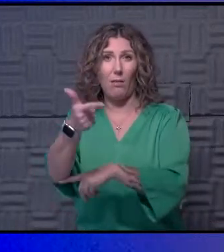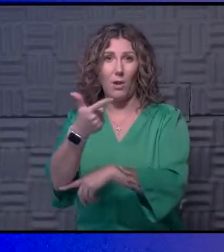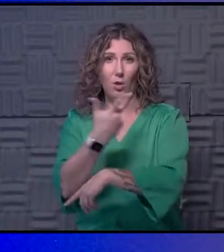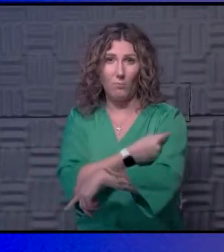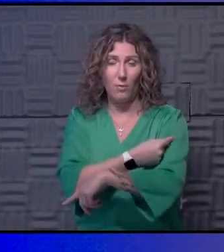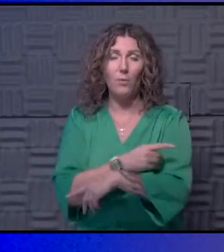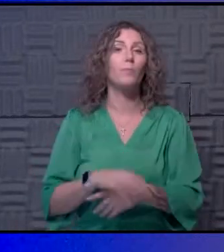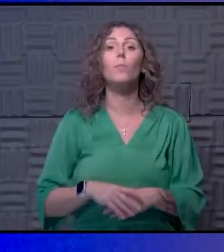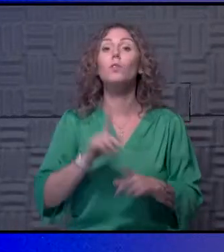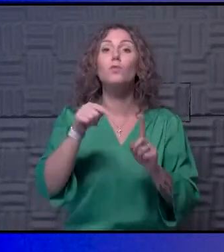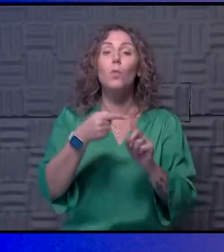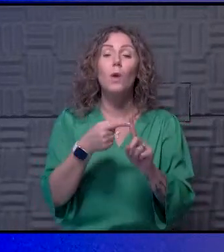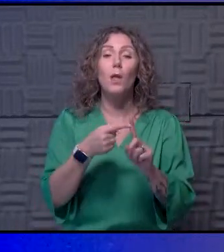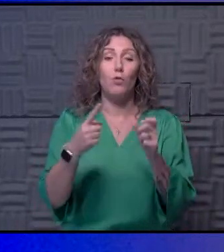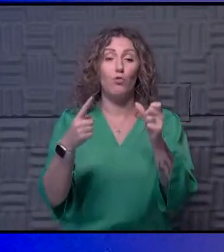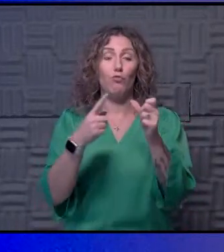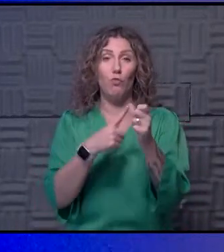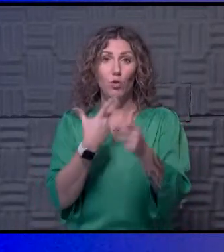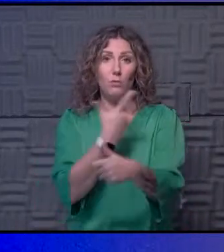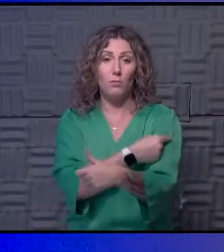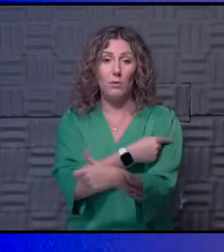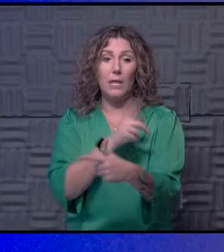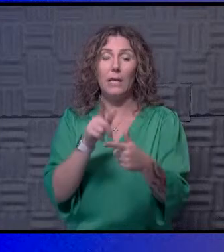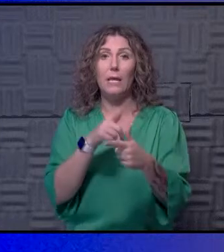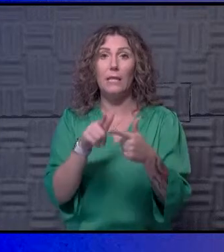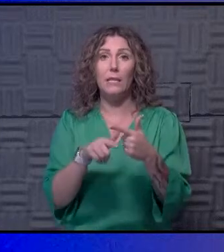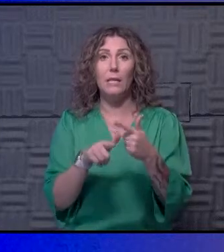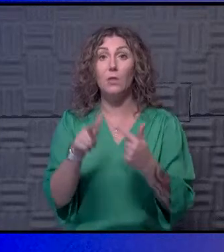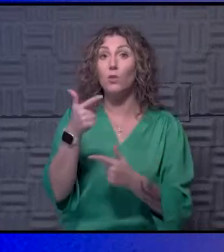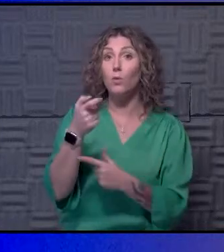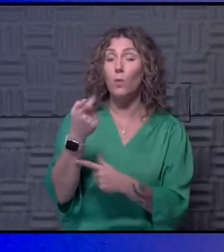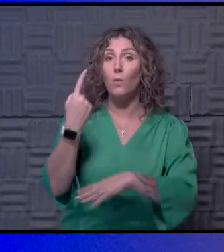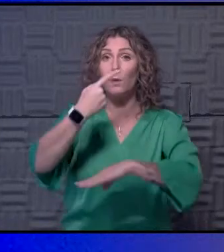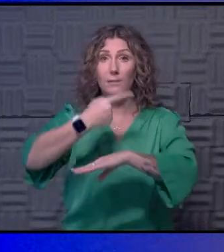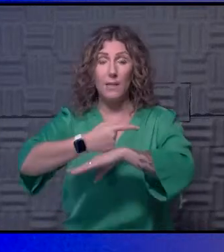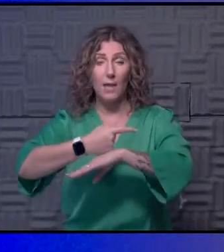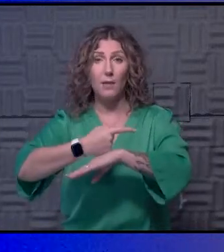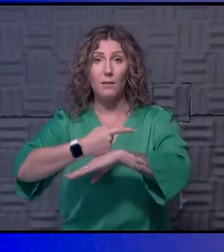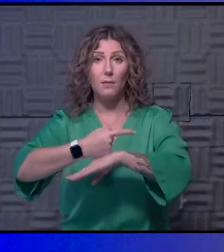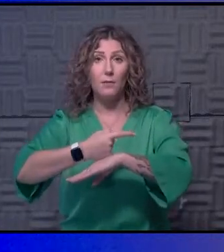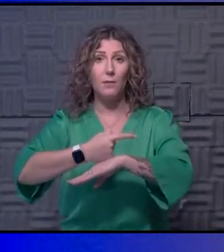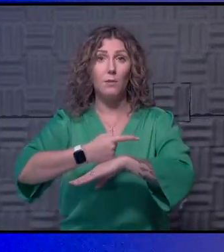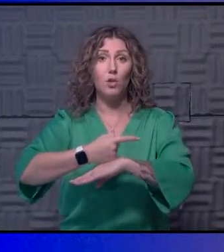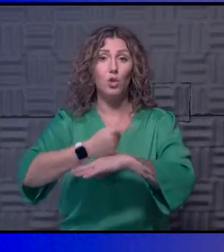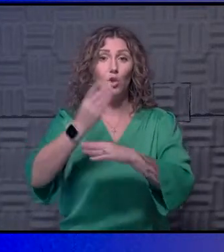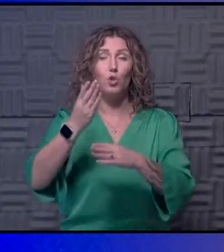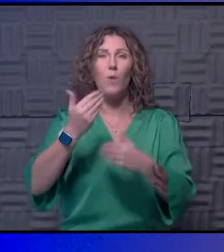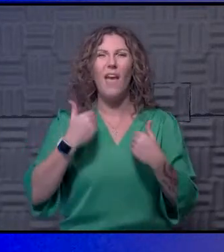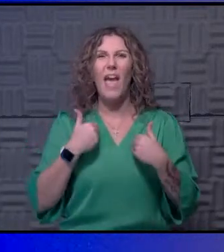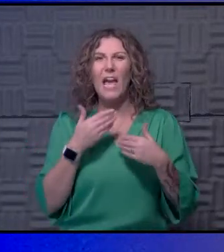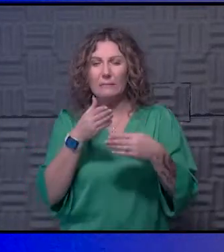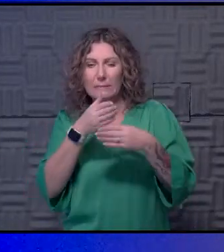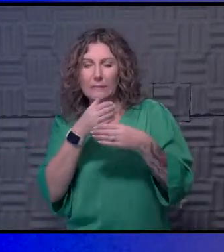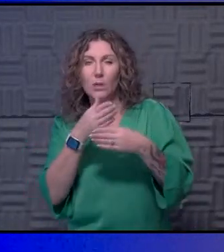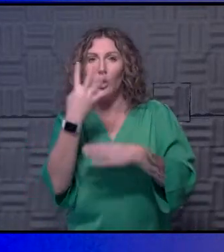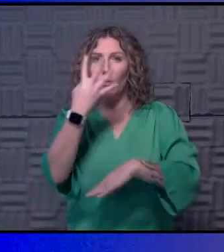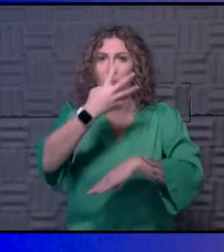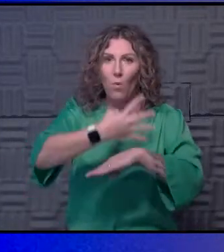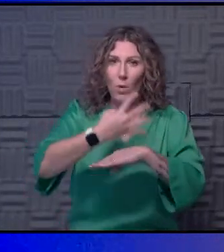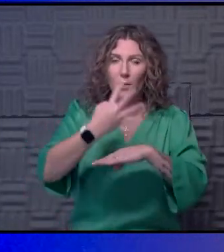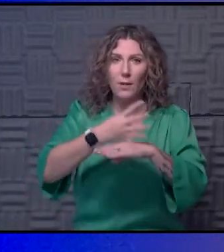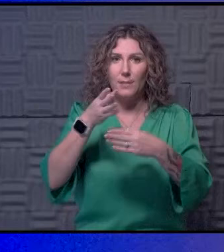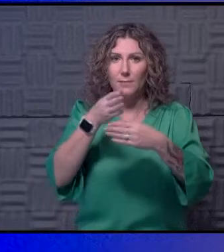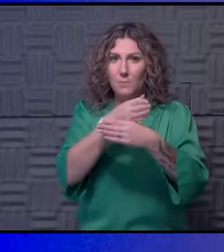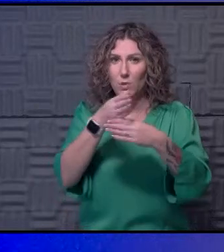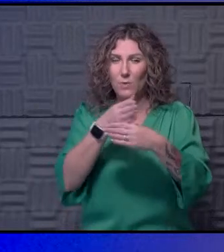When can you get it? So you get the first one, and then at that 21-day mark, you are given a grace period of 4 days